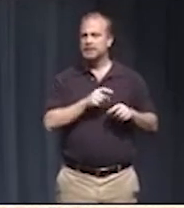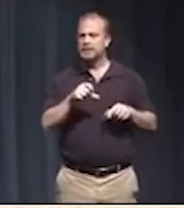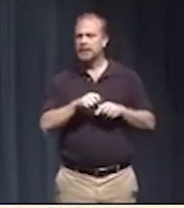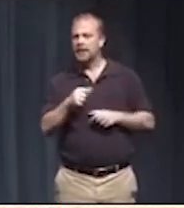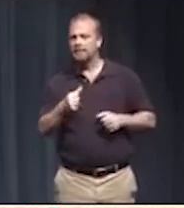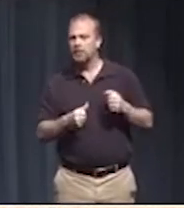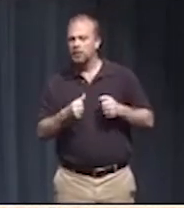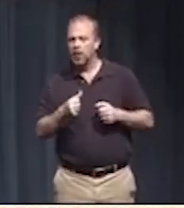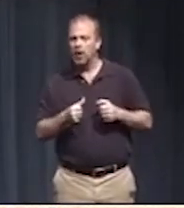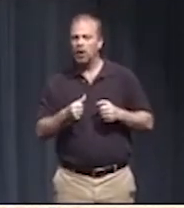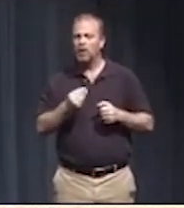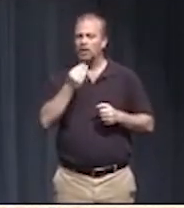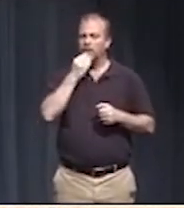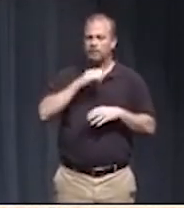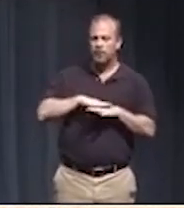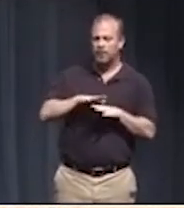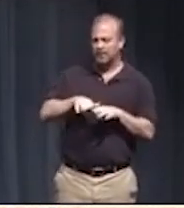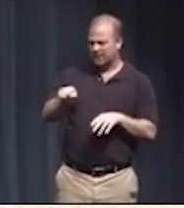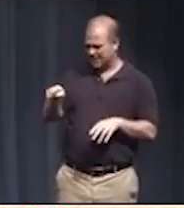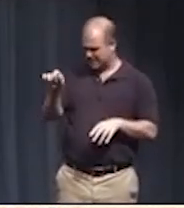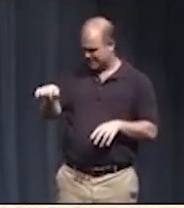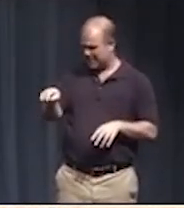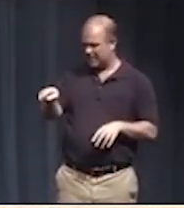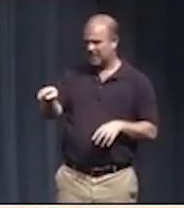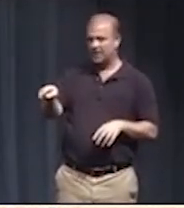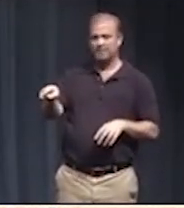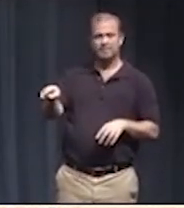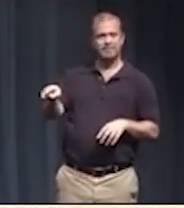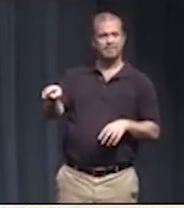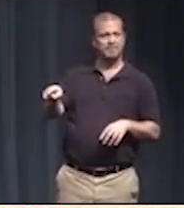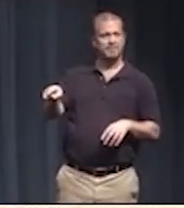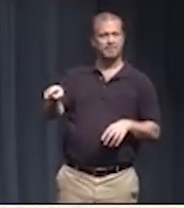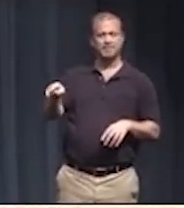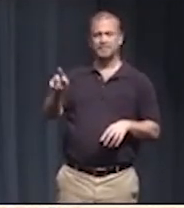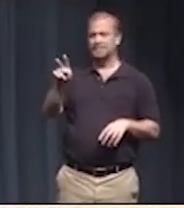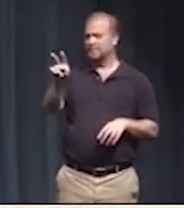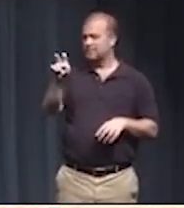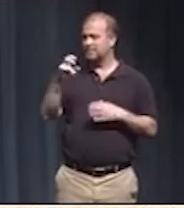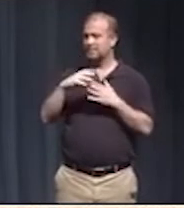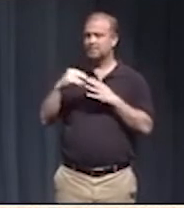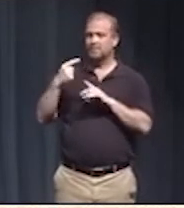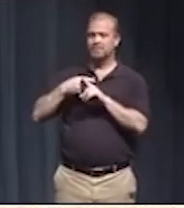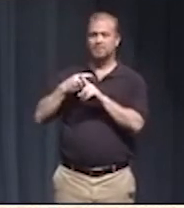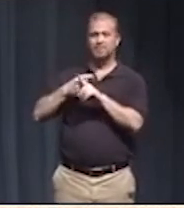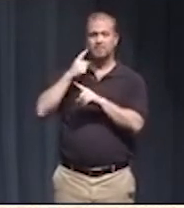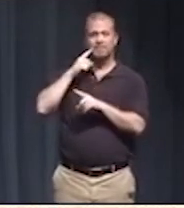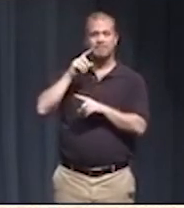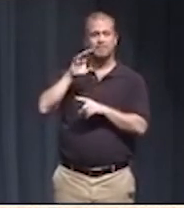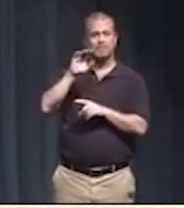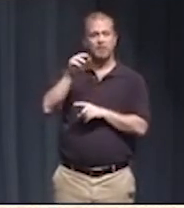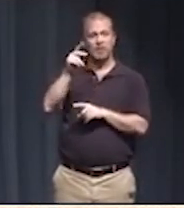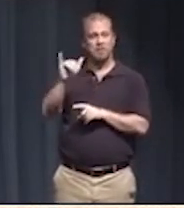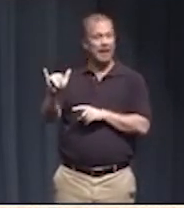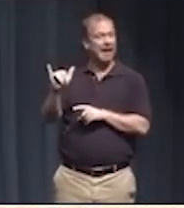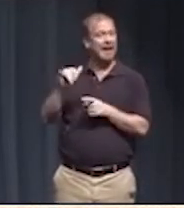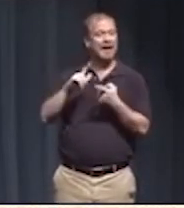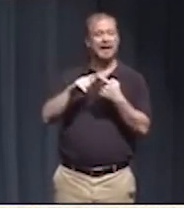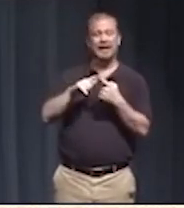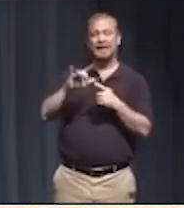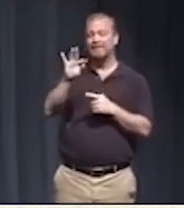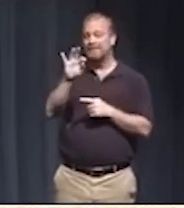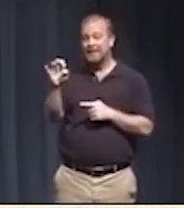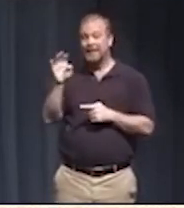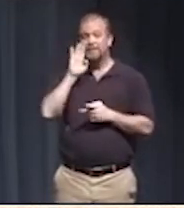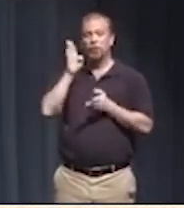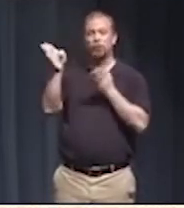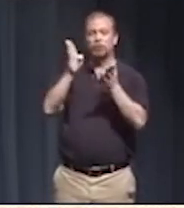car, food on the table, and figuring out how you're going to pay a couple hundred dollars a month in copays or other fees for services